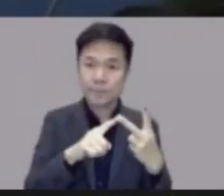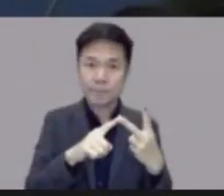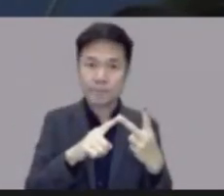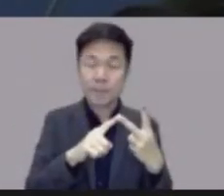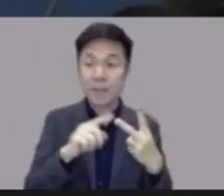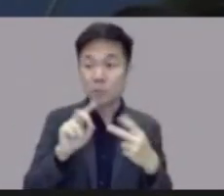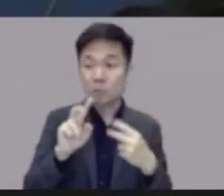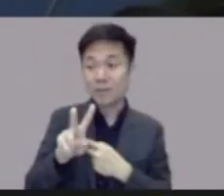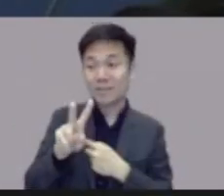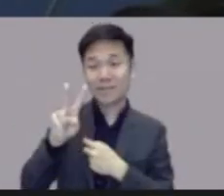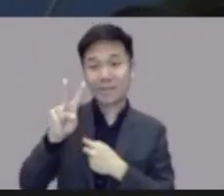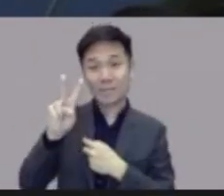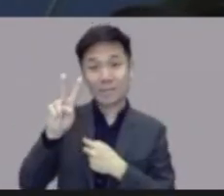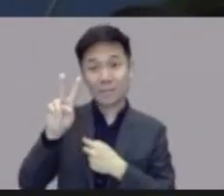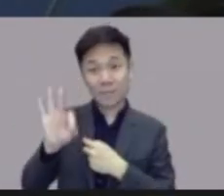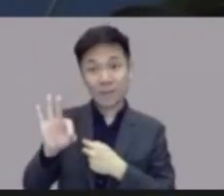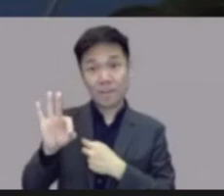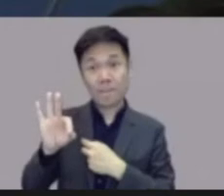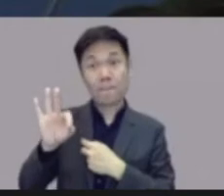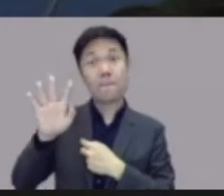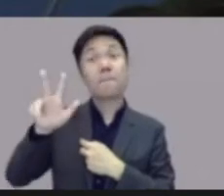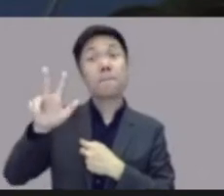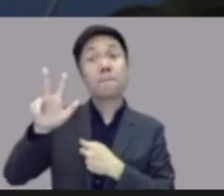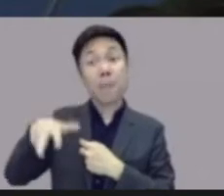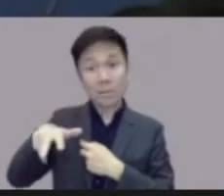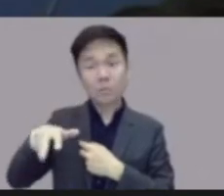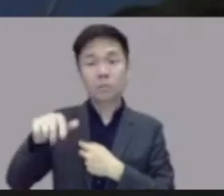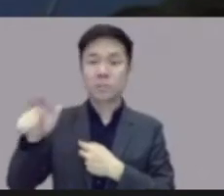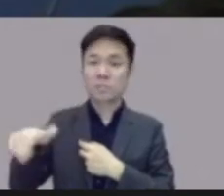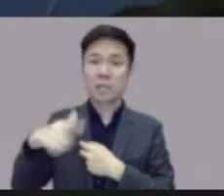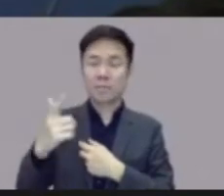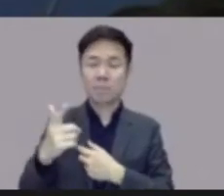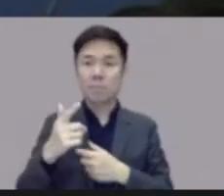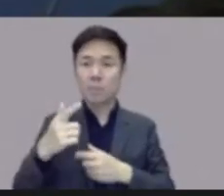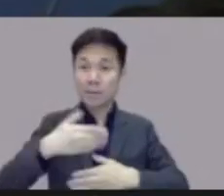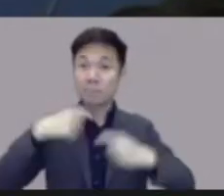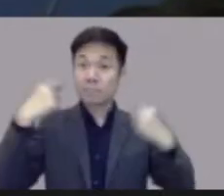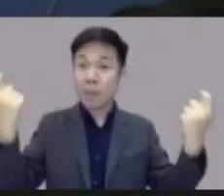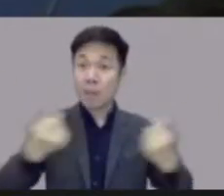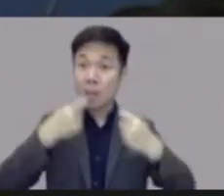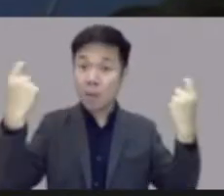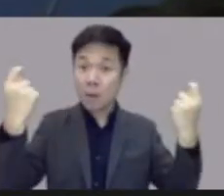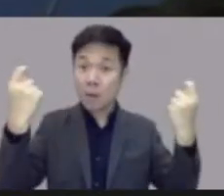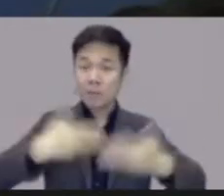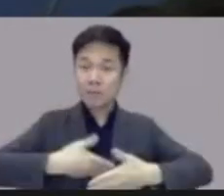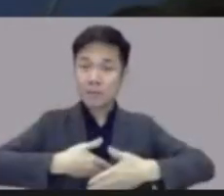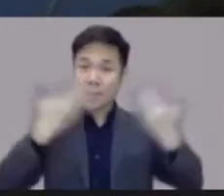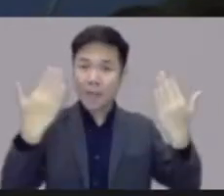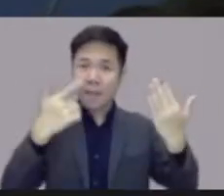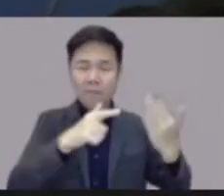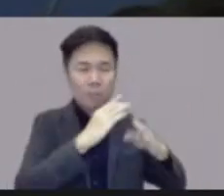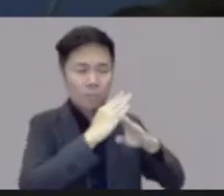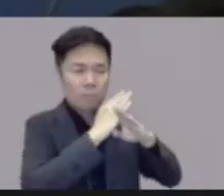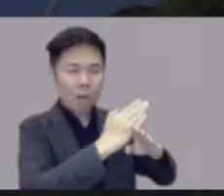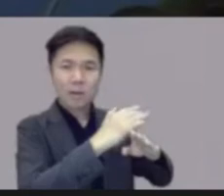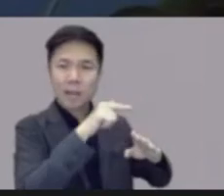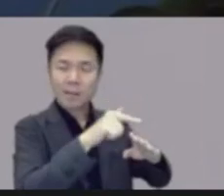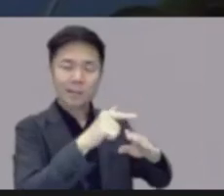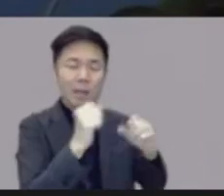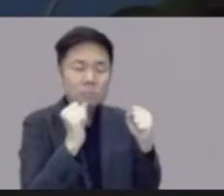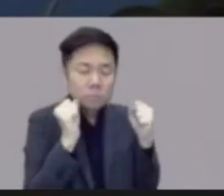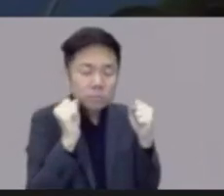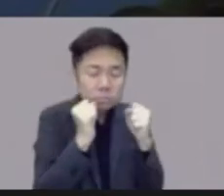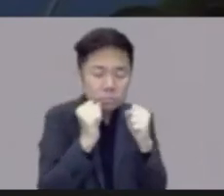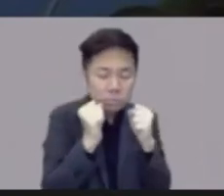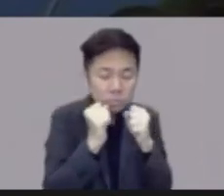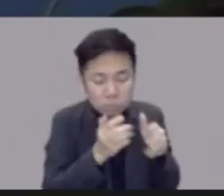as a day as a gracious day and it was it it is there is resolution